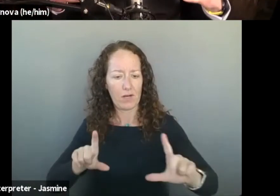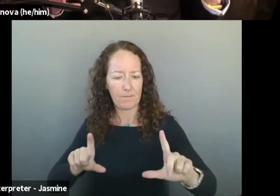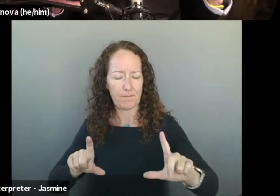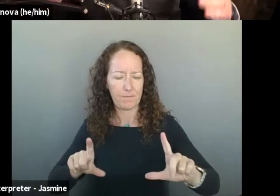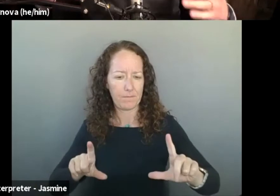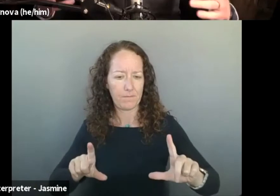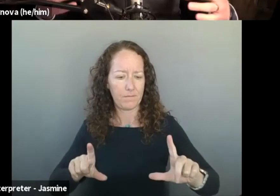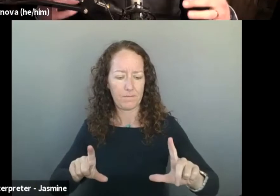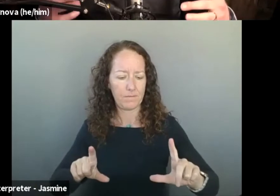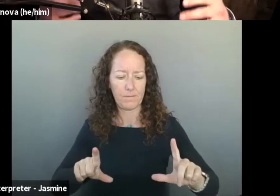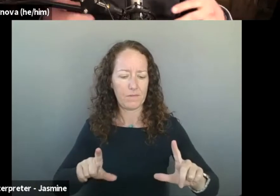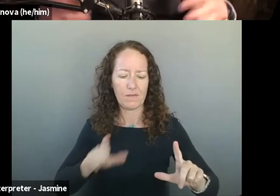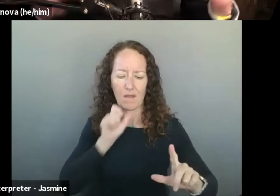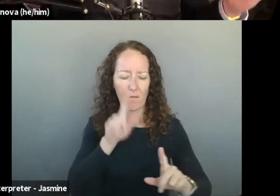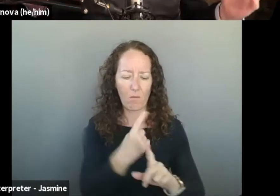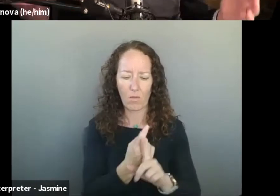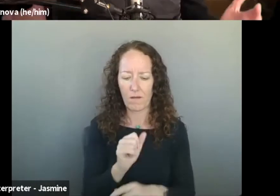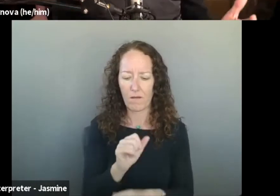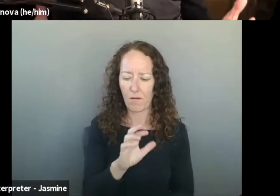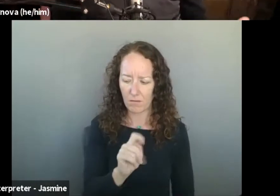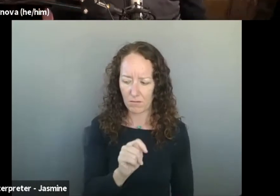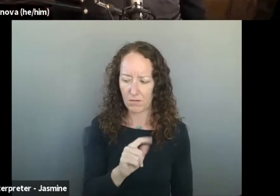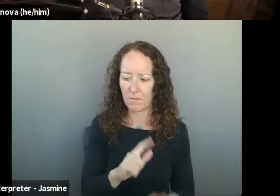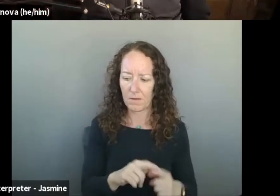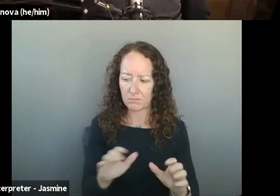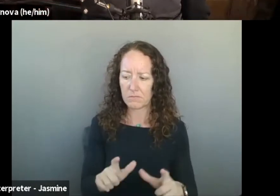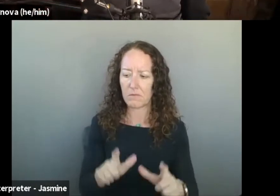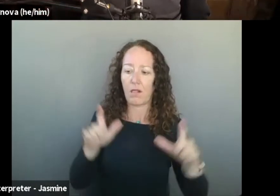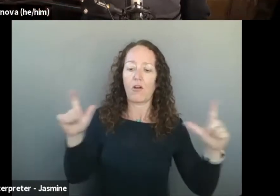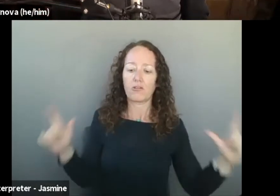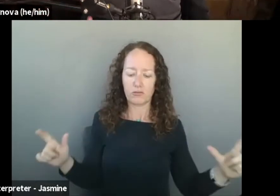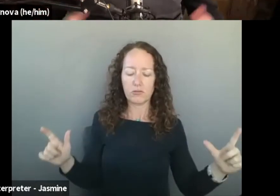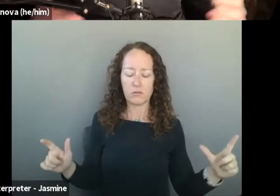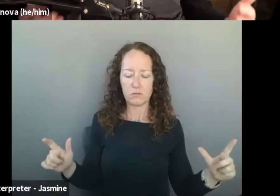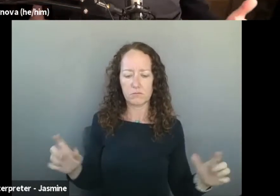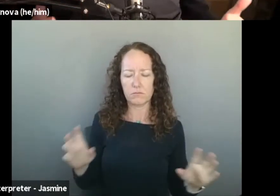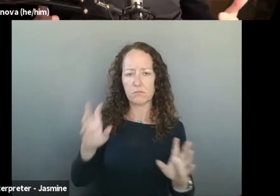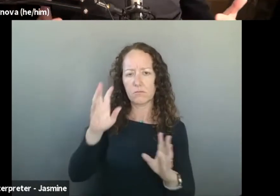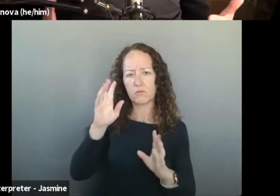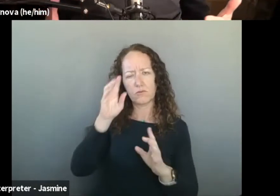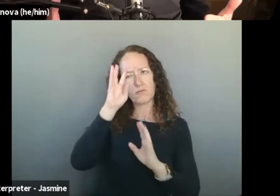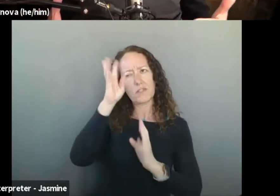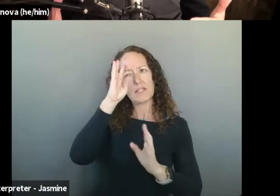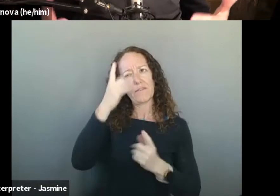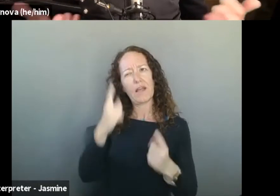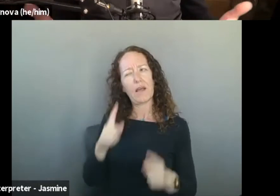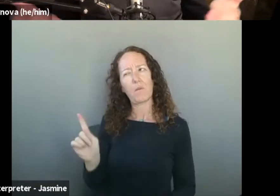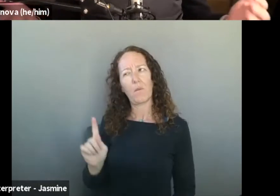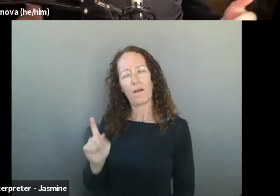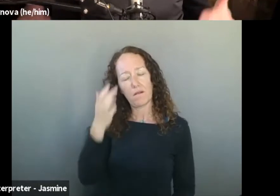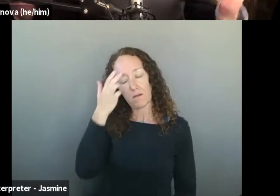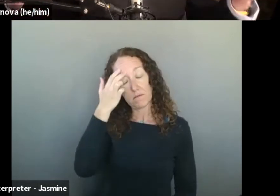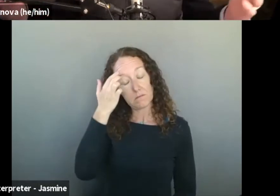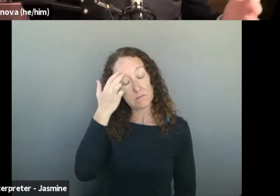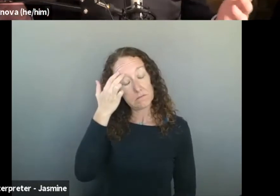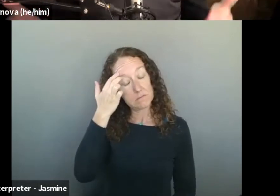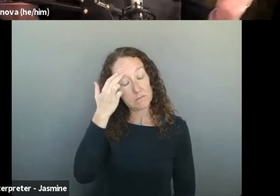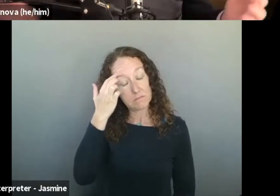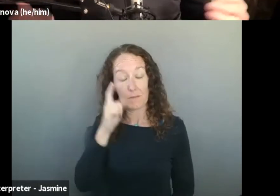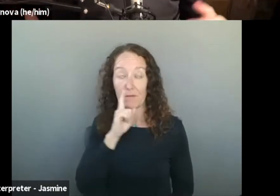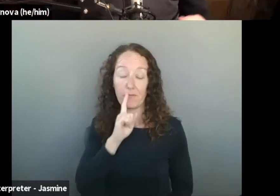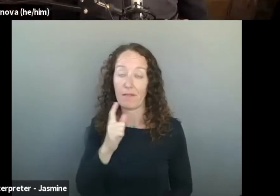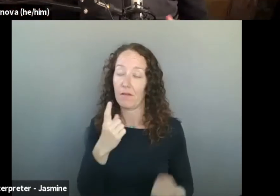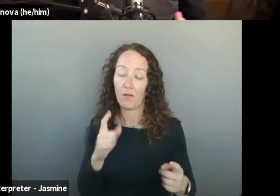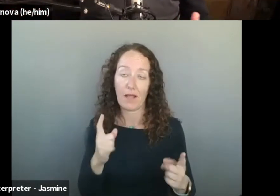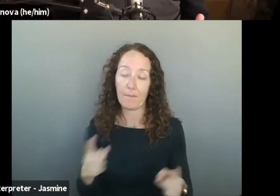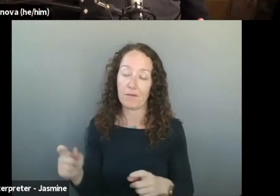like, where's creativity happening? Creativity I guess creativity happens all over the place, or could happen